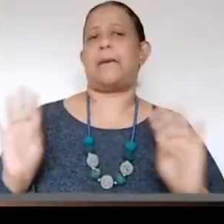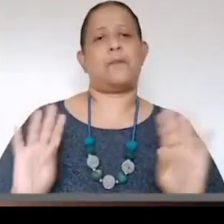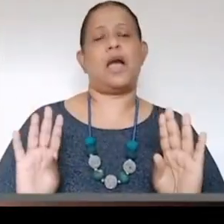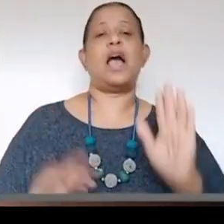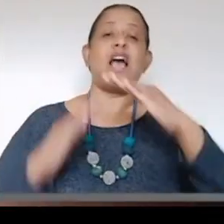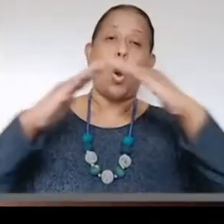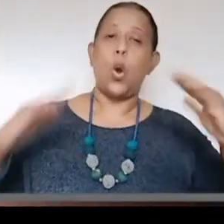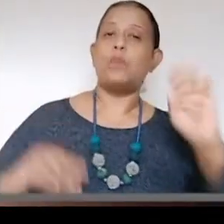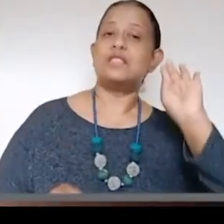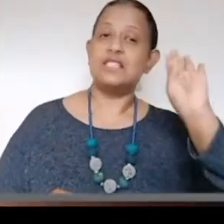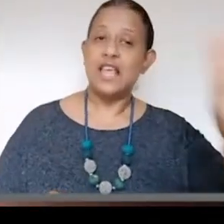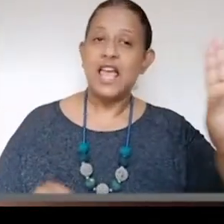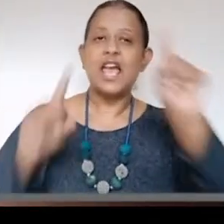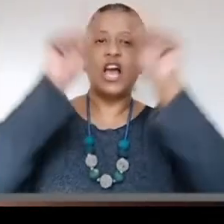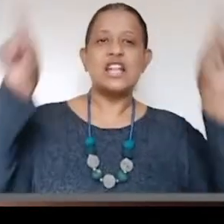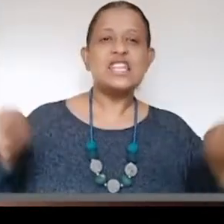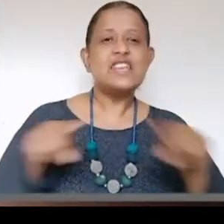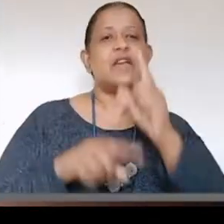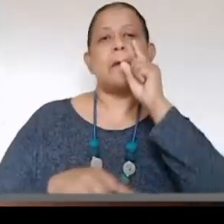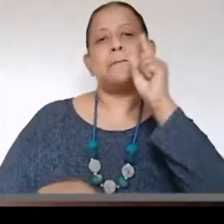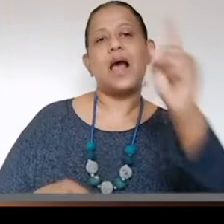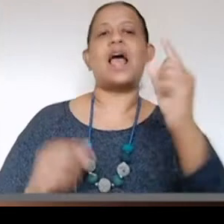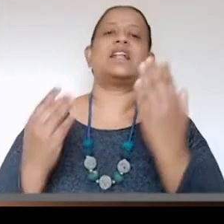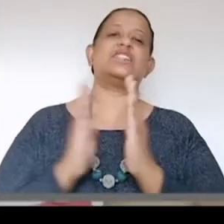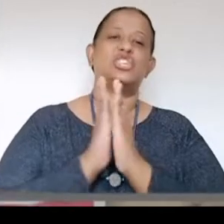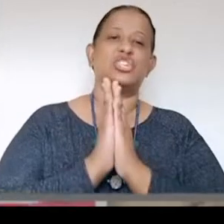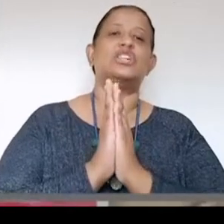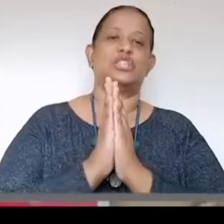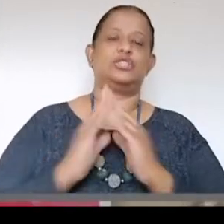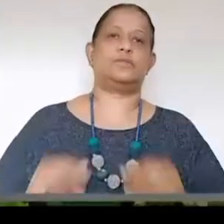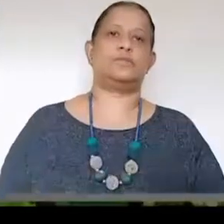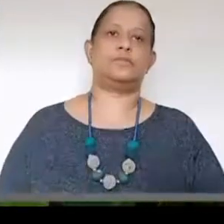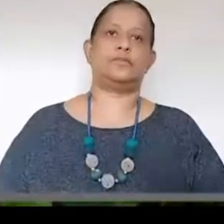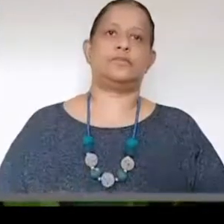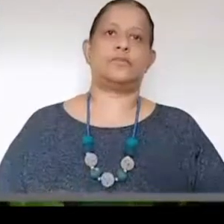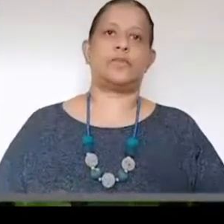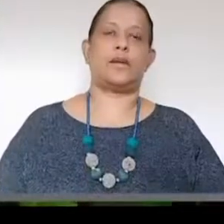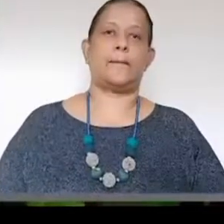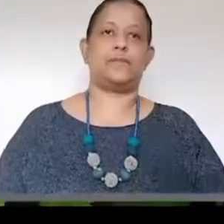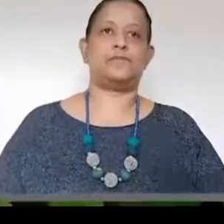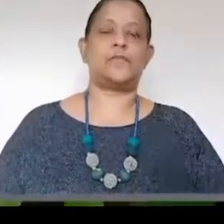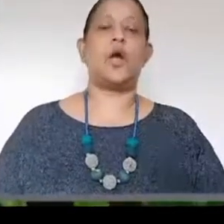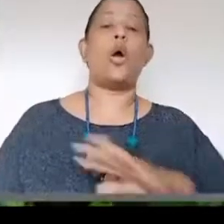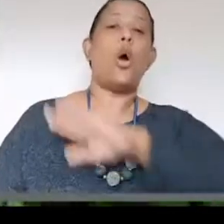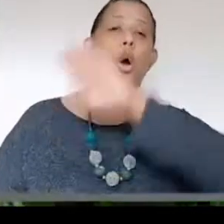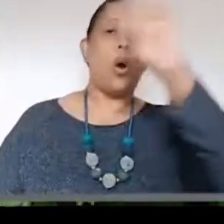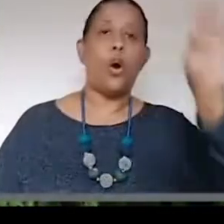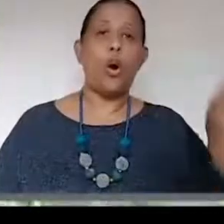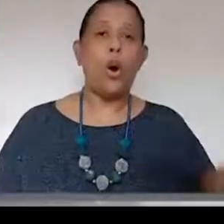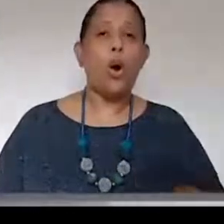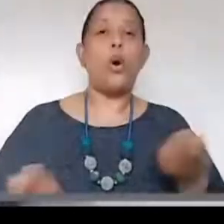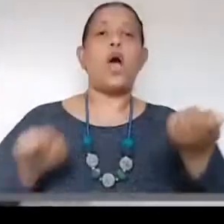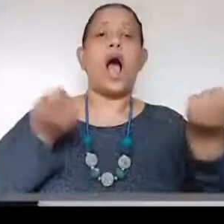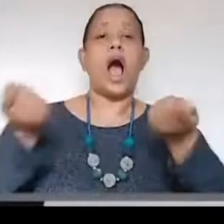and join us on RTV, Facebook, or YouTube. As you enter the church premises, please take a moment to read the notice